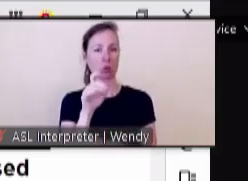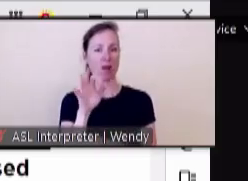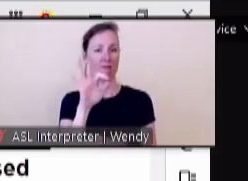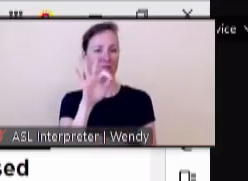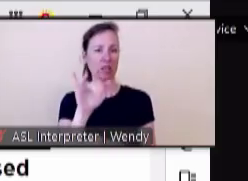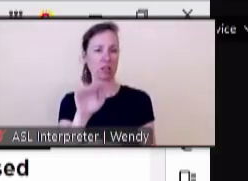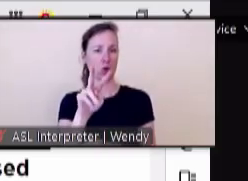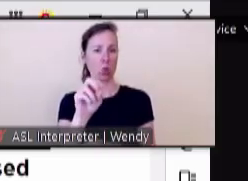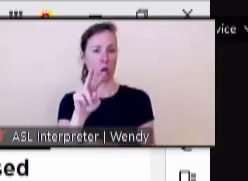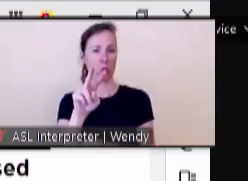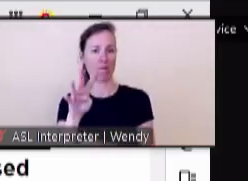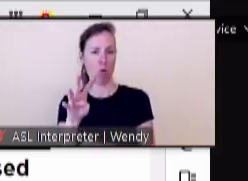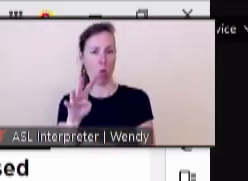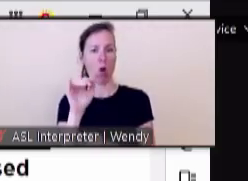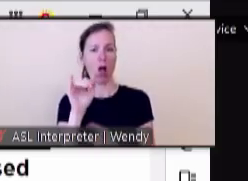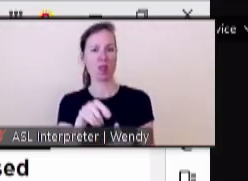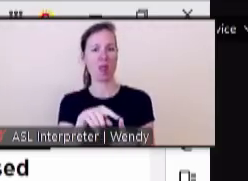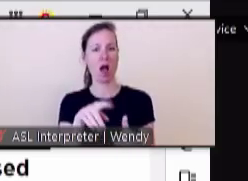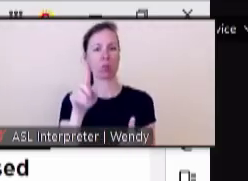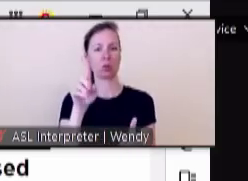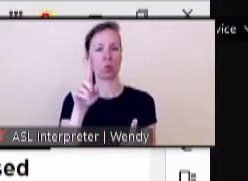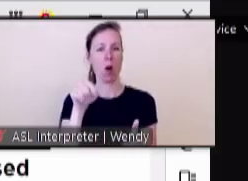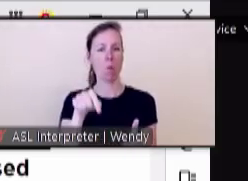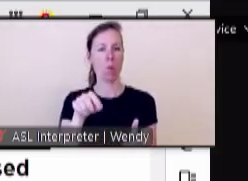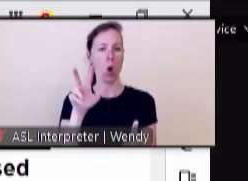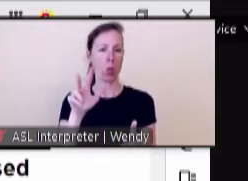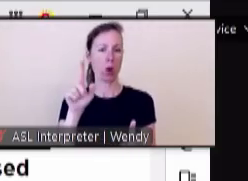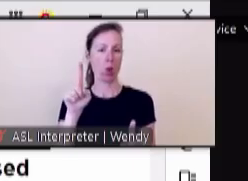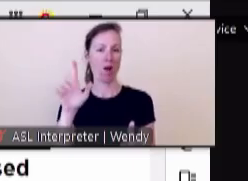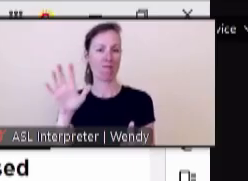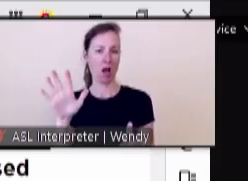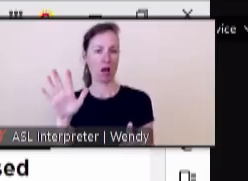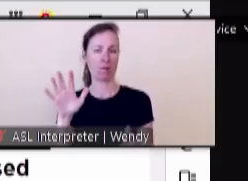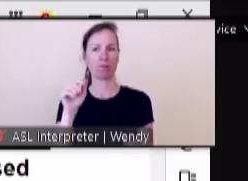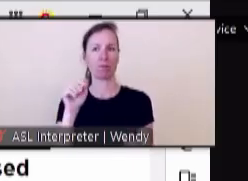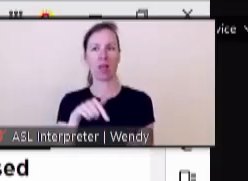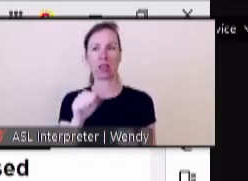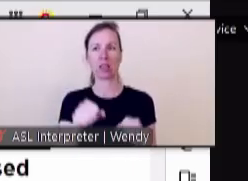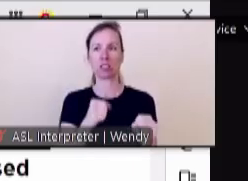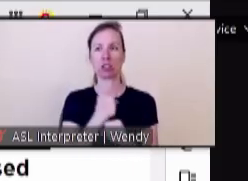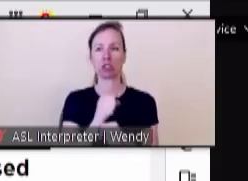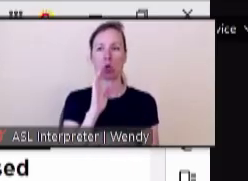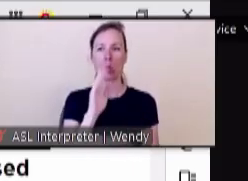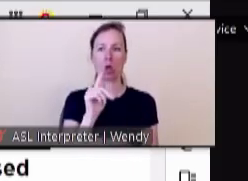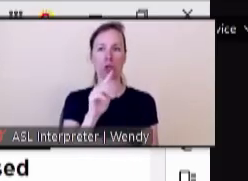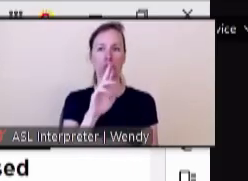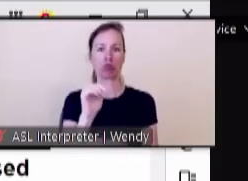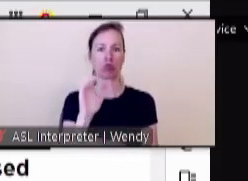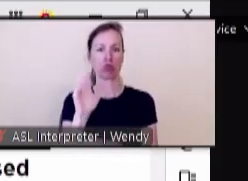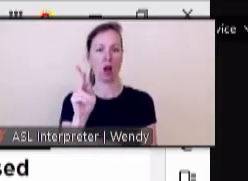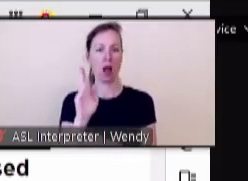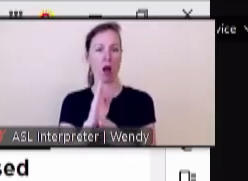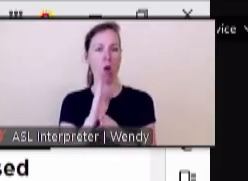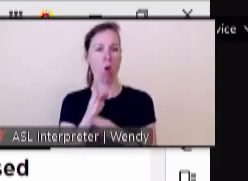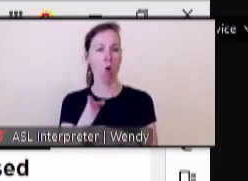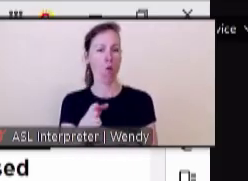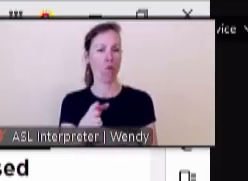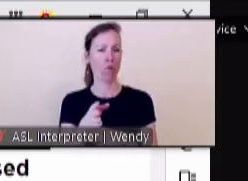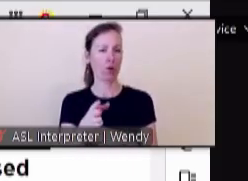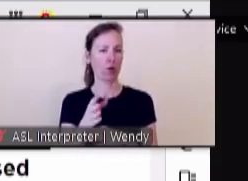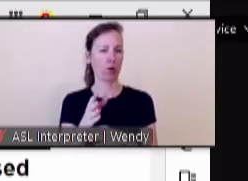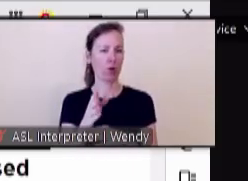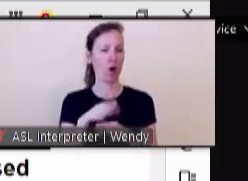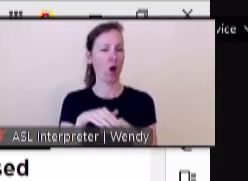was 1.315. This year, we're going to be tracking over 1.3. If you look